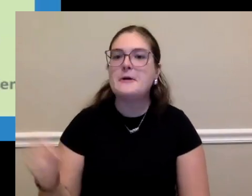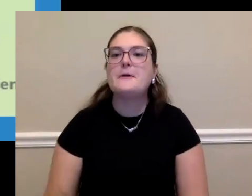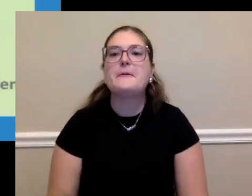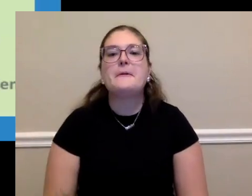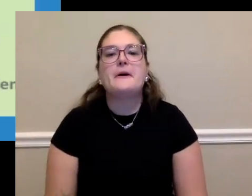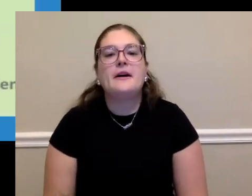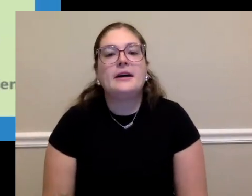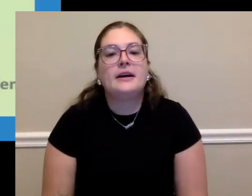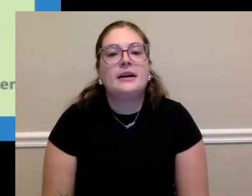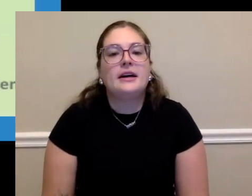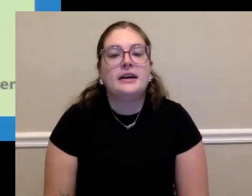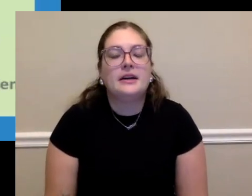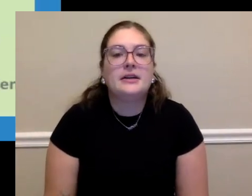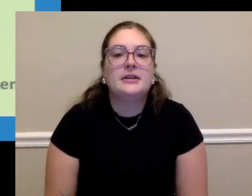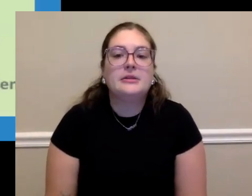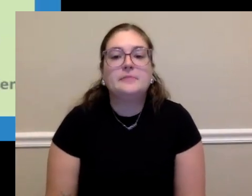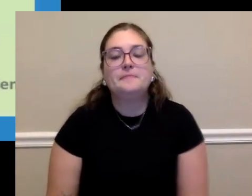comes another question.